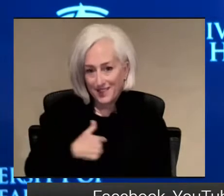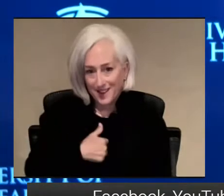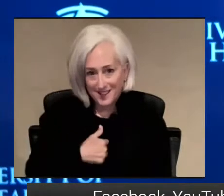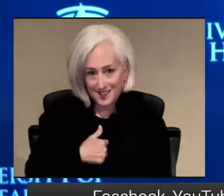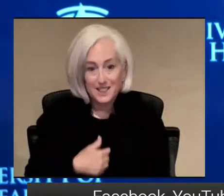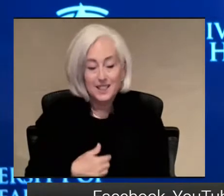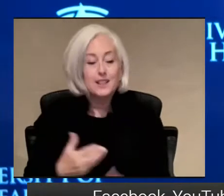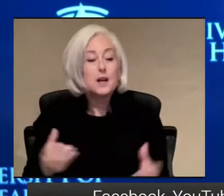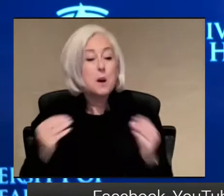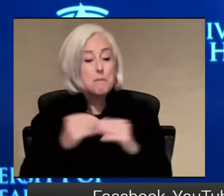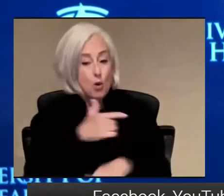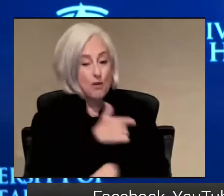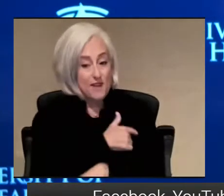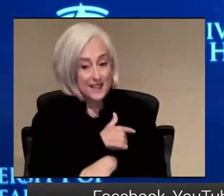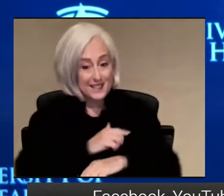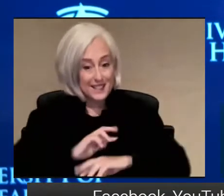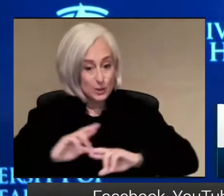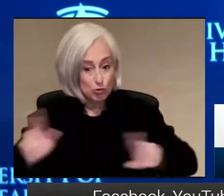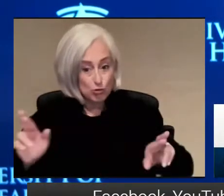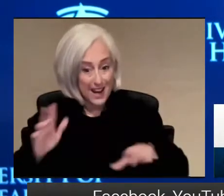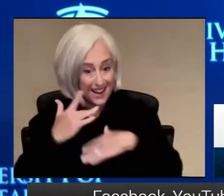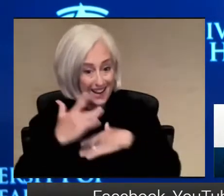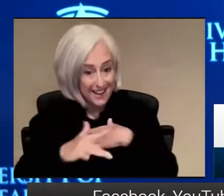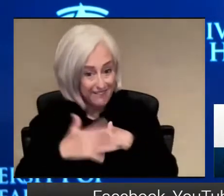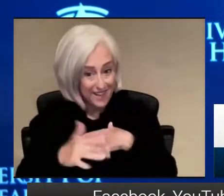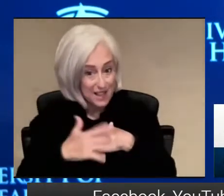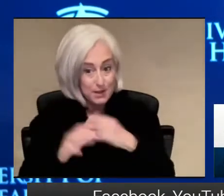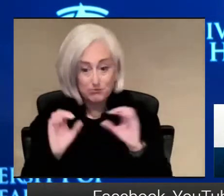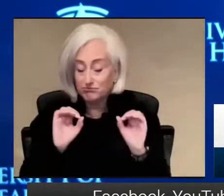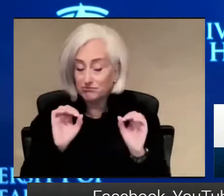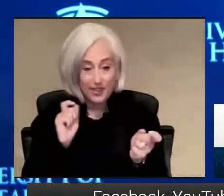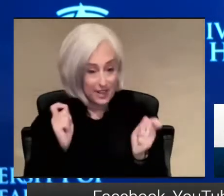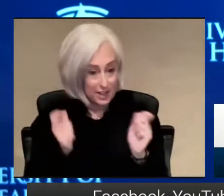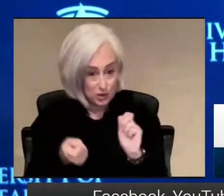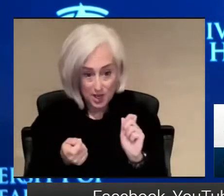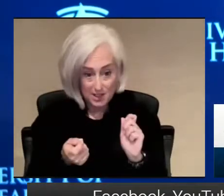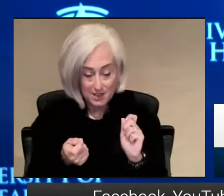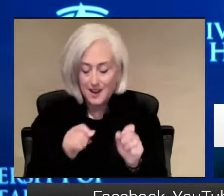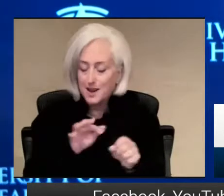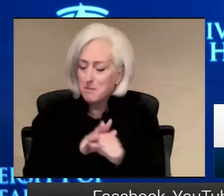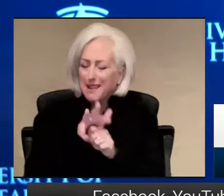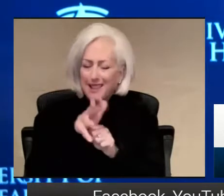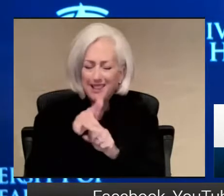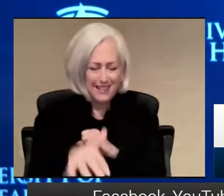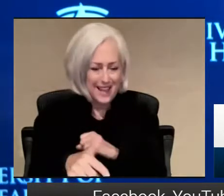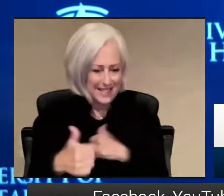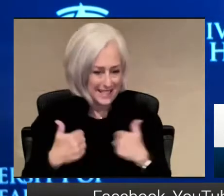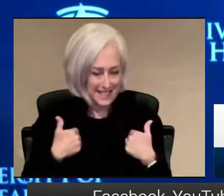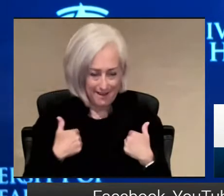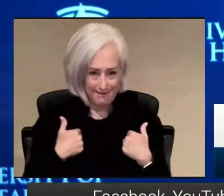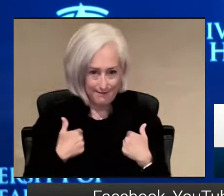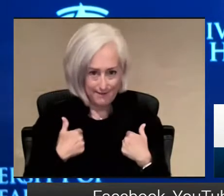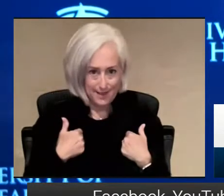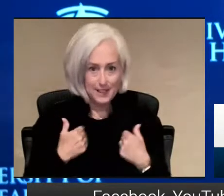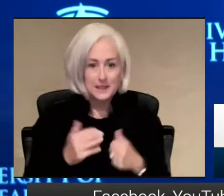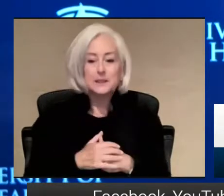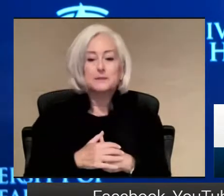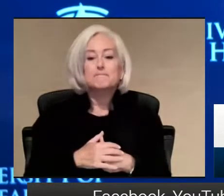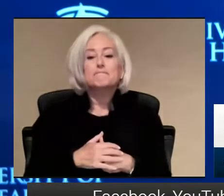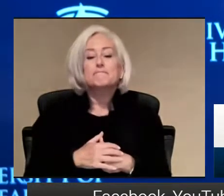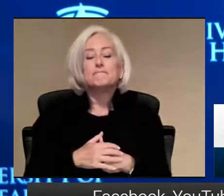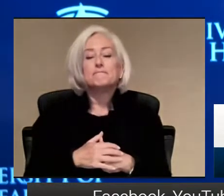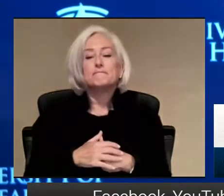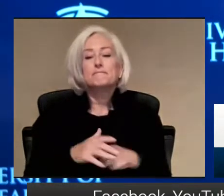that vaccine out there. B, the vaccine wasn't changed, so you already had a ready supply of it in the marketplace. Third, we know